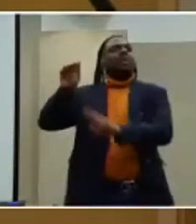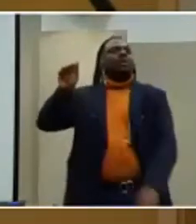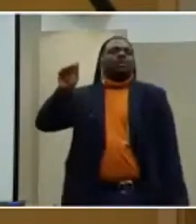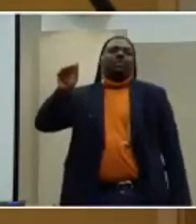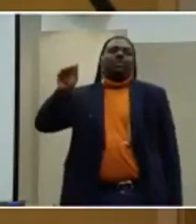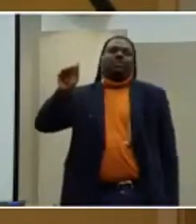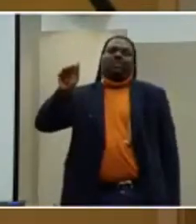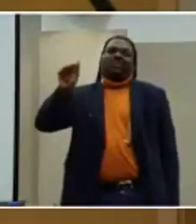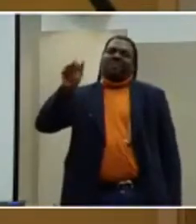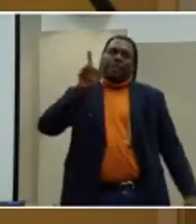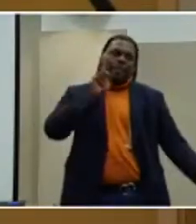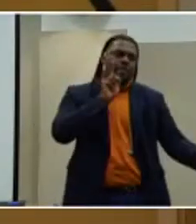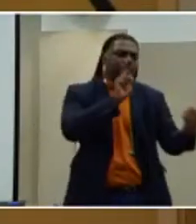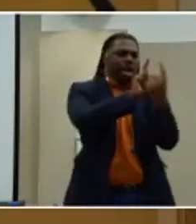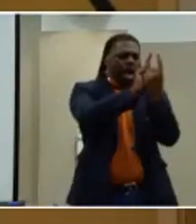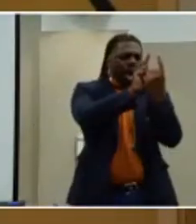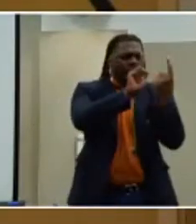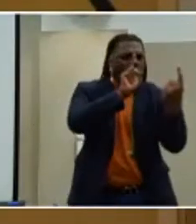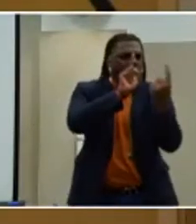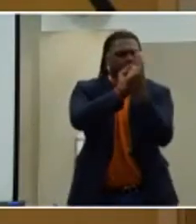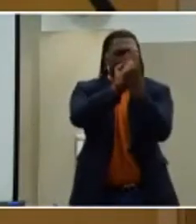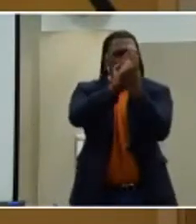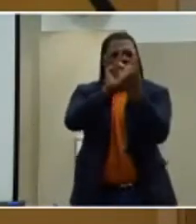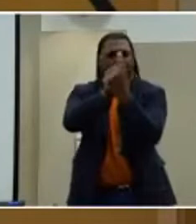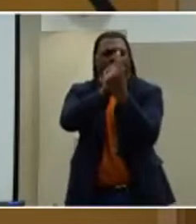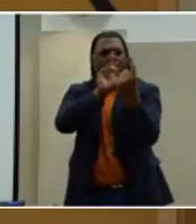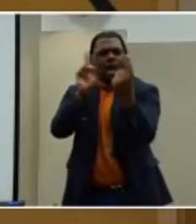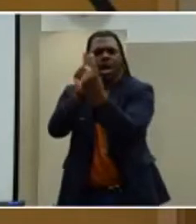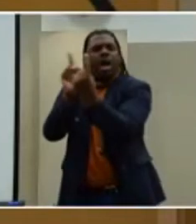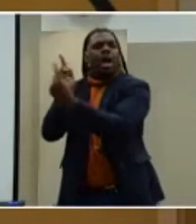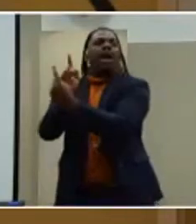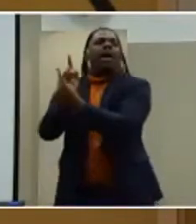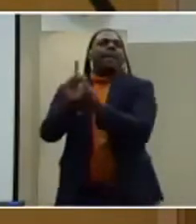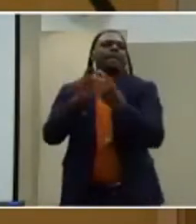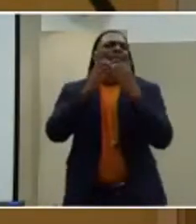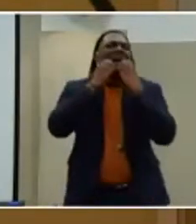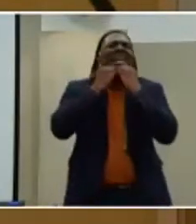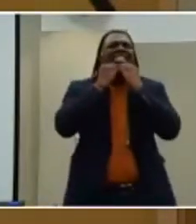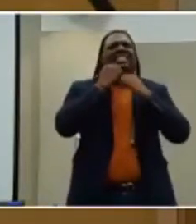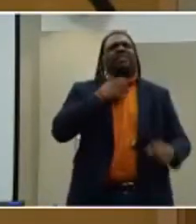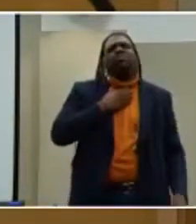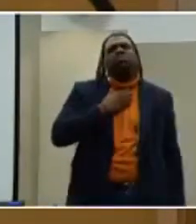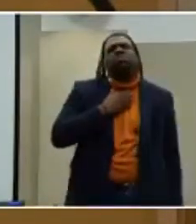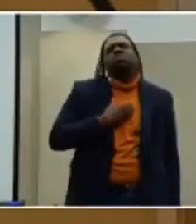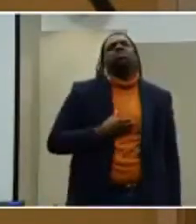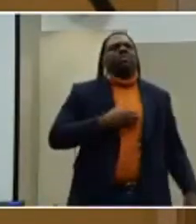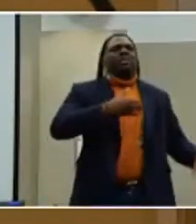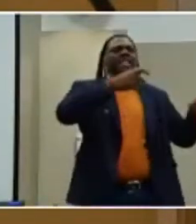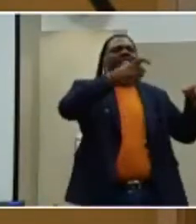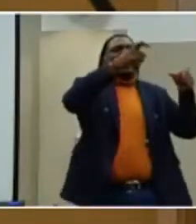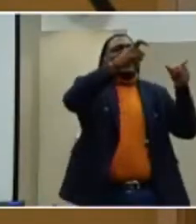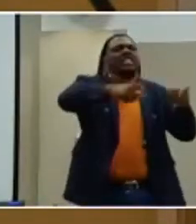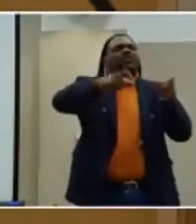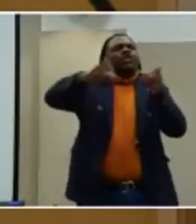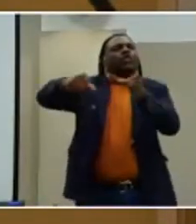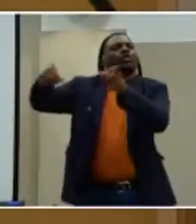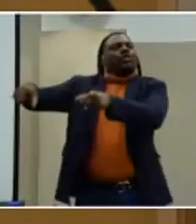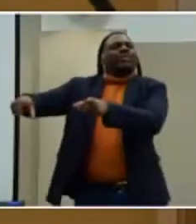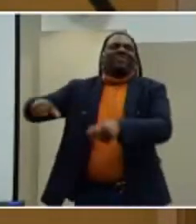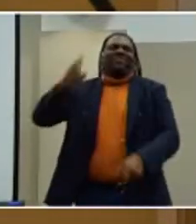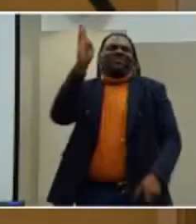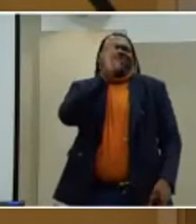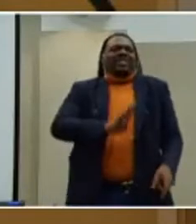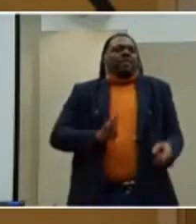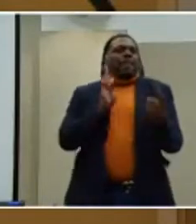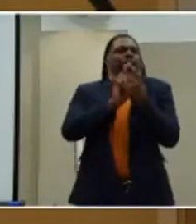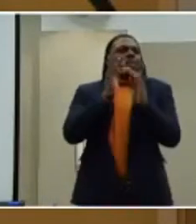the most hardworking, most passionate, compassionate individuals that I've ever met